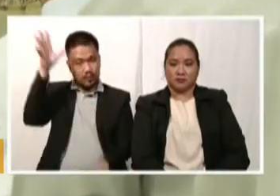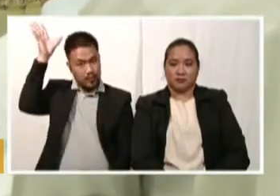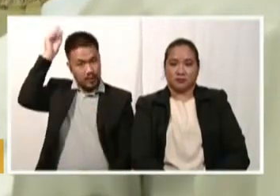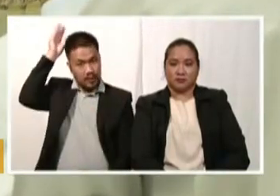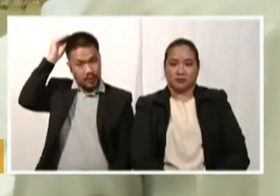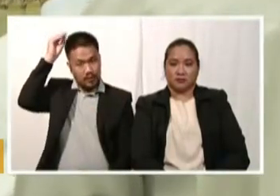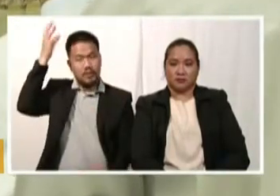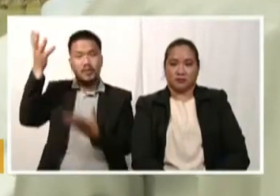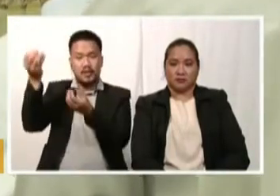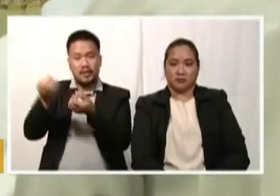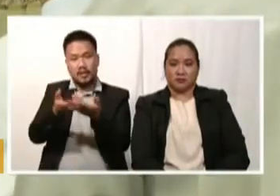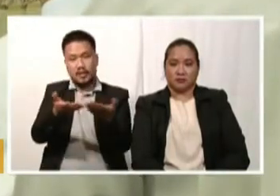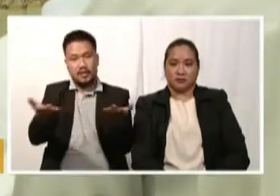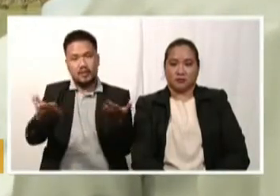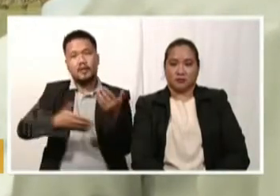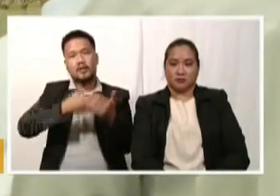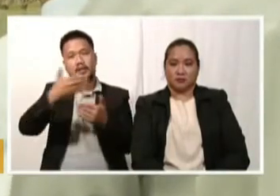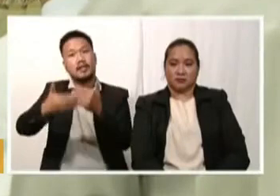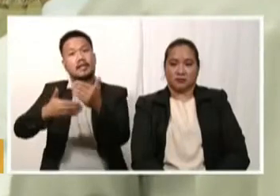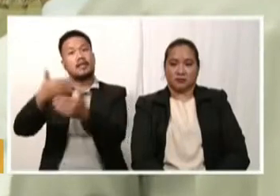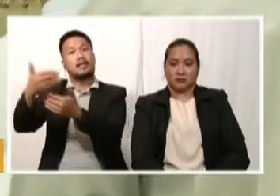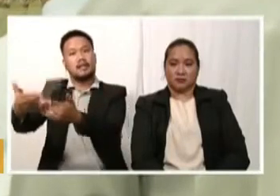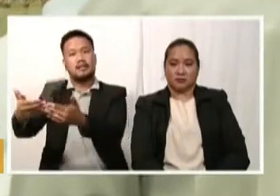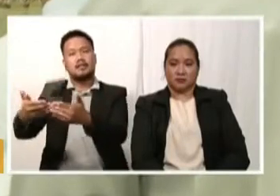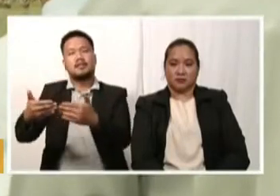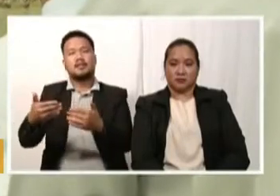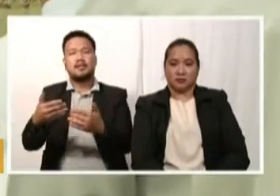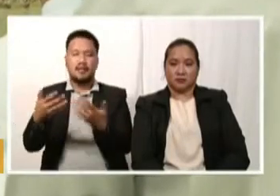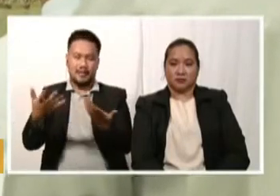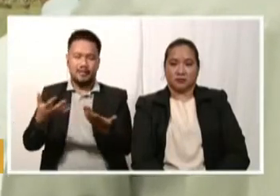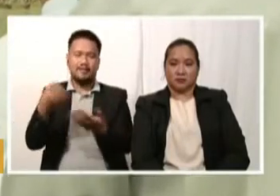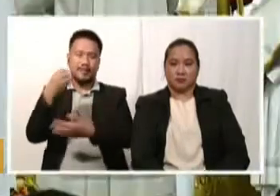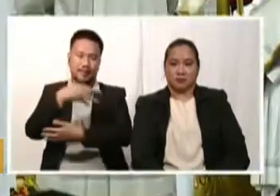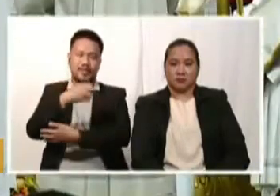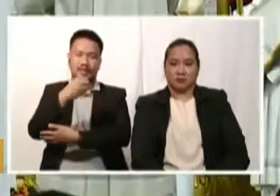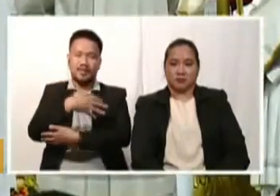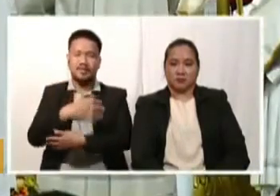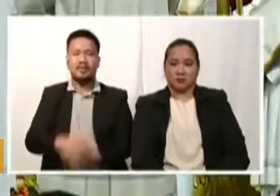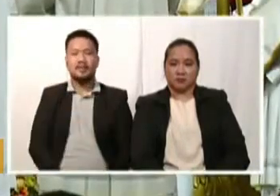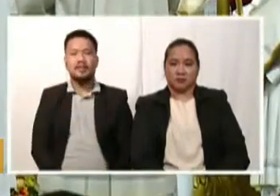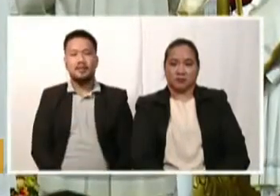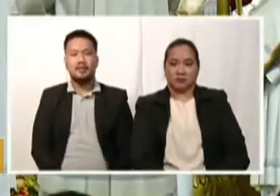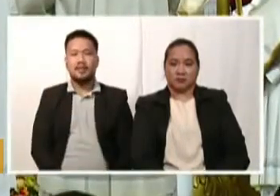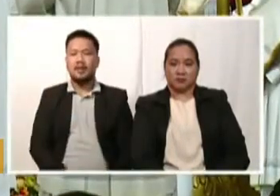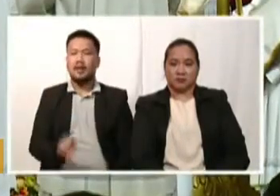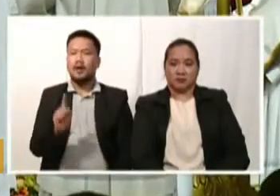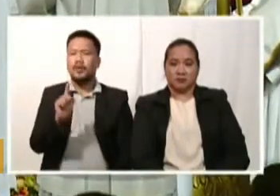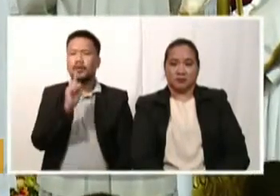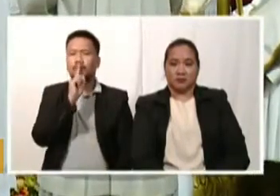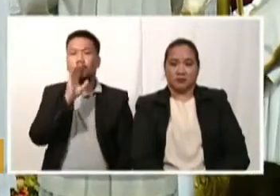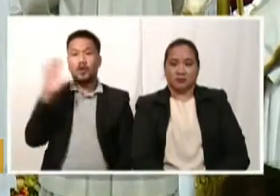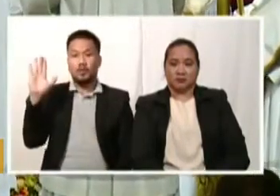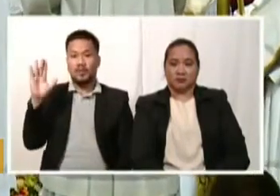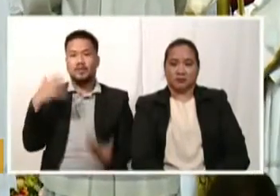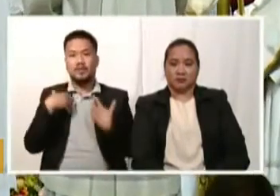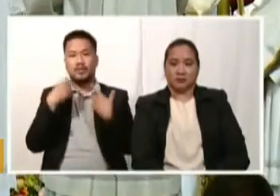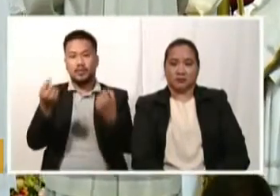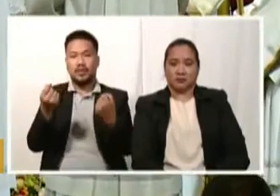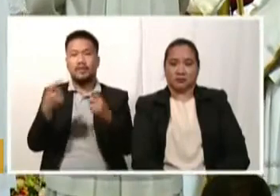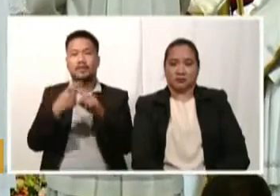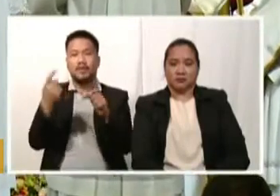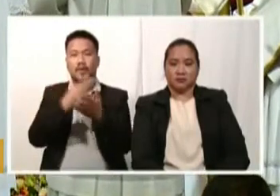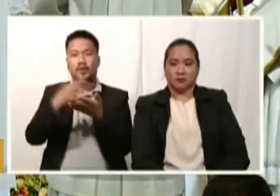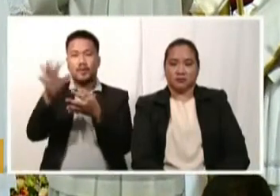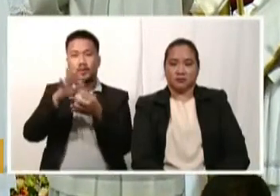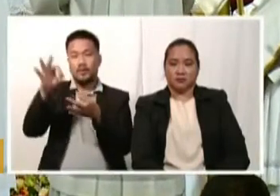to them and their successors to the baptized. The promised strength of the Holy Spirit,